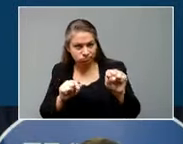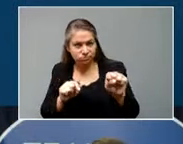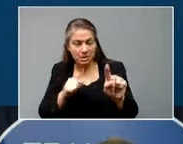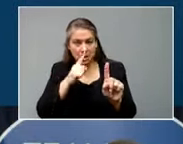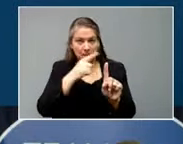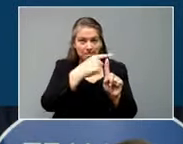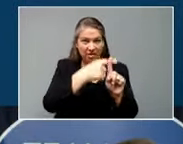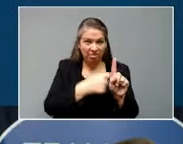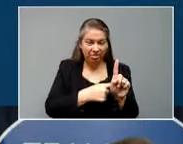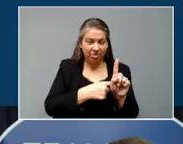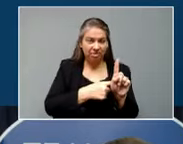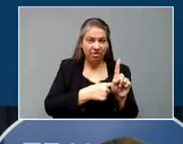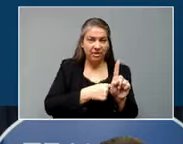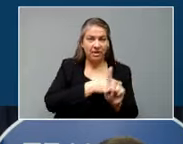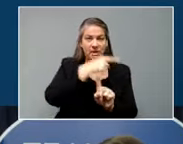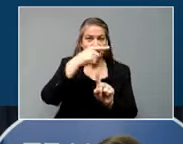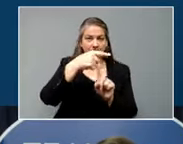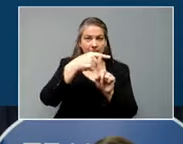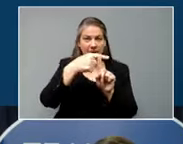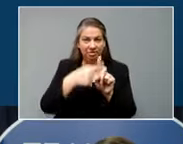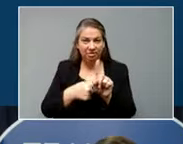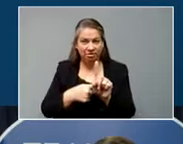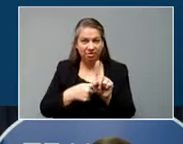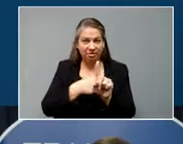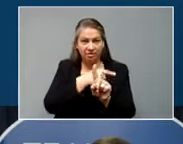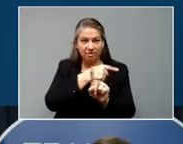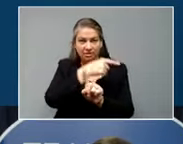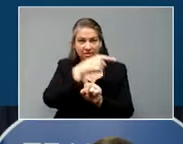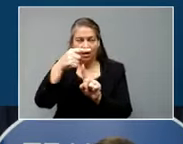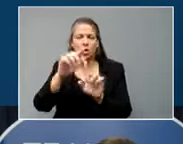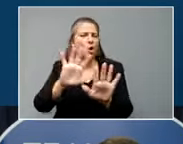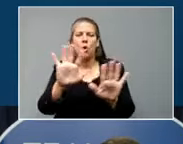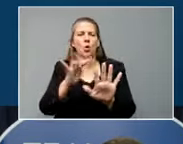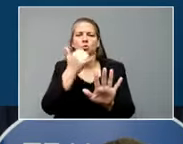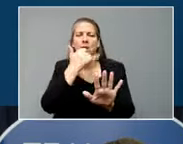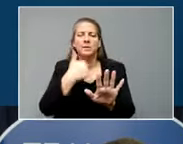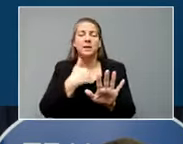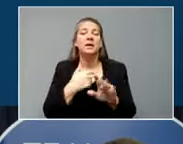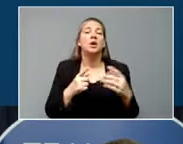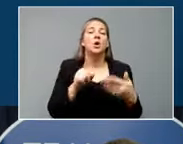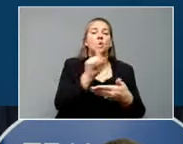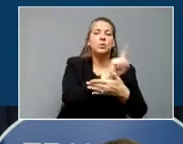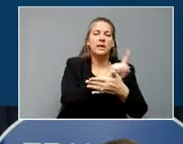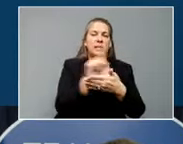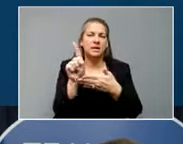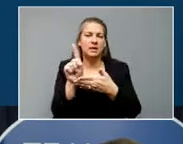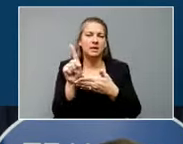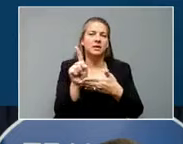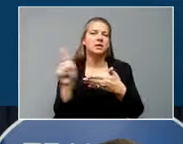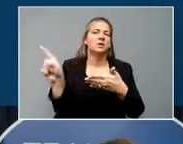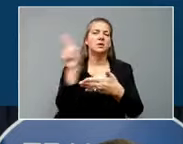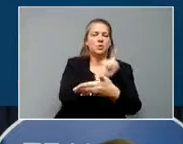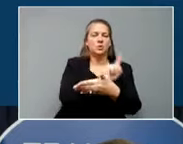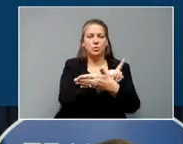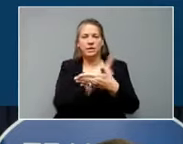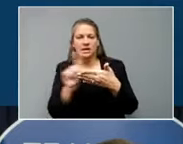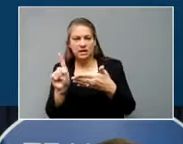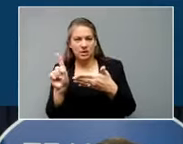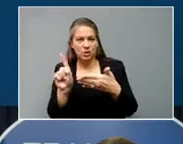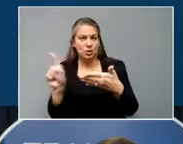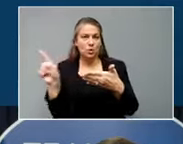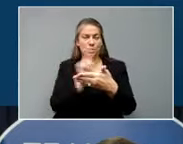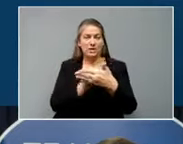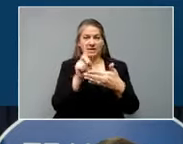month of significant, we had week over week over week of significant decrease. And then we saw